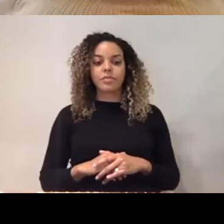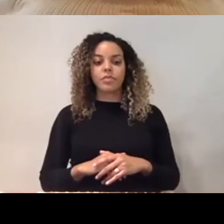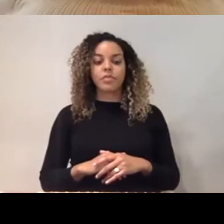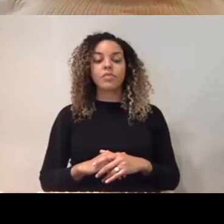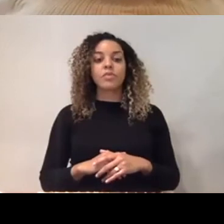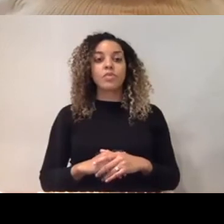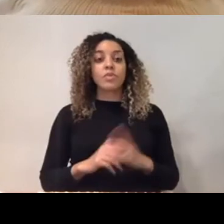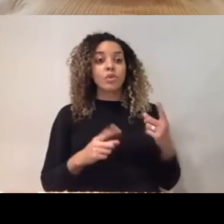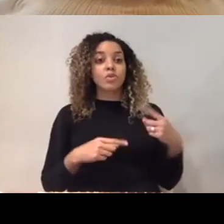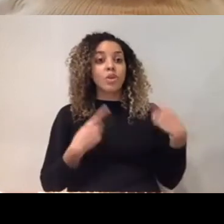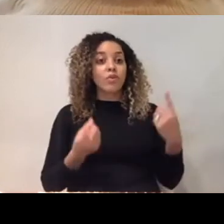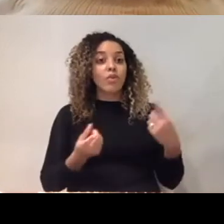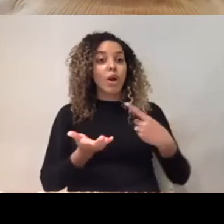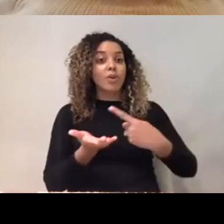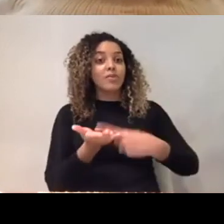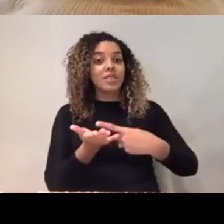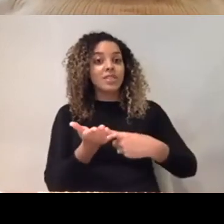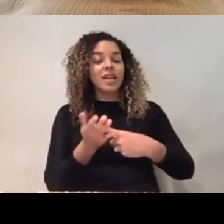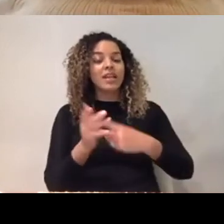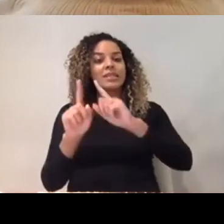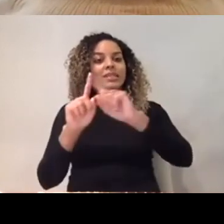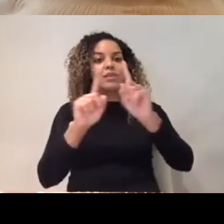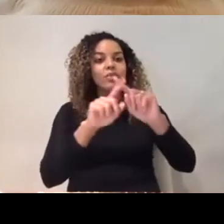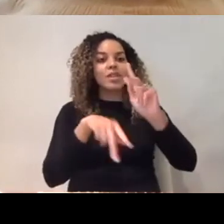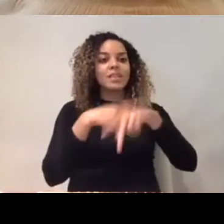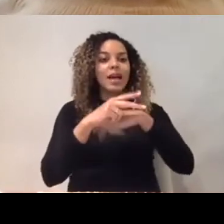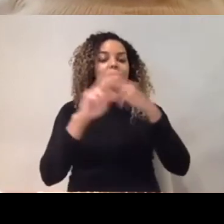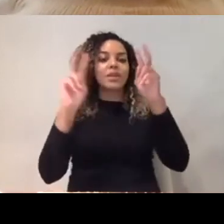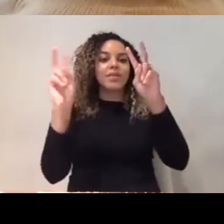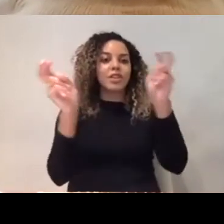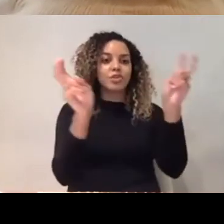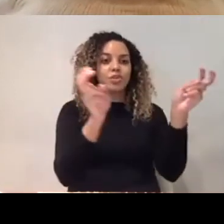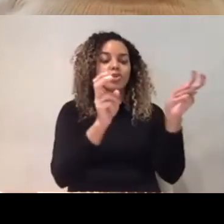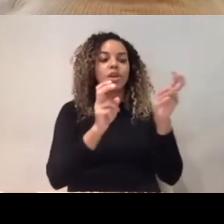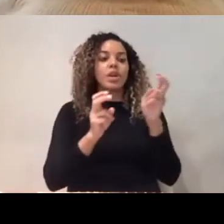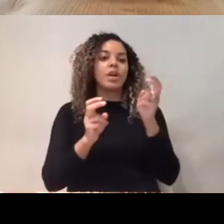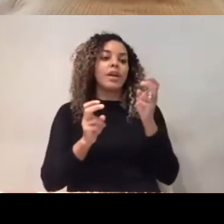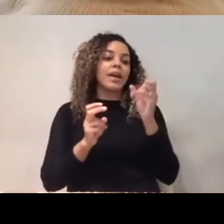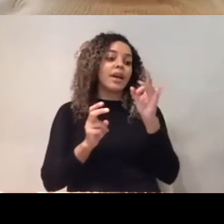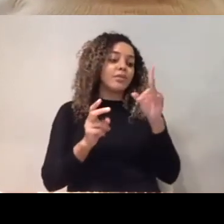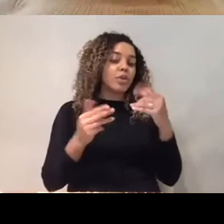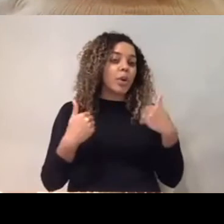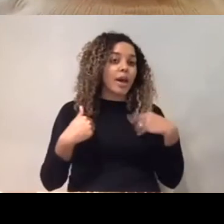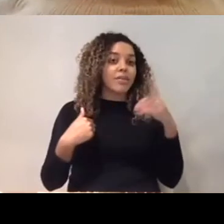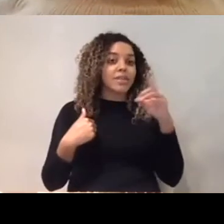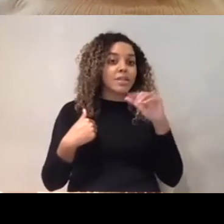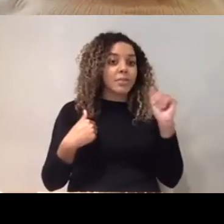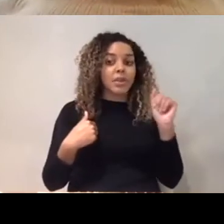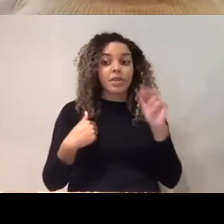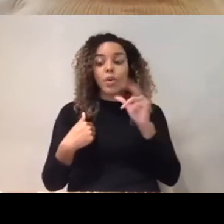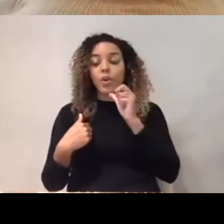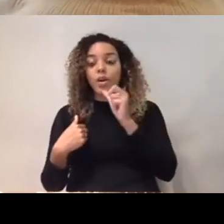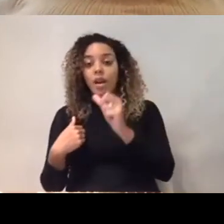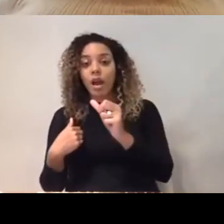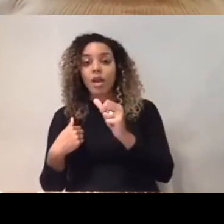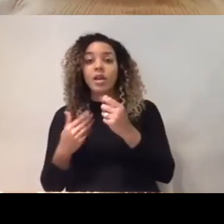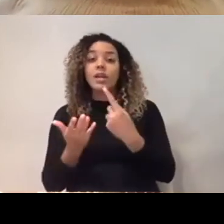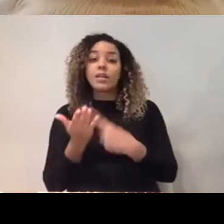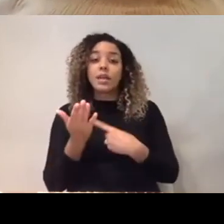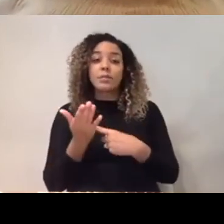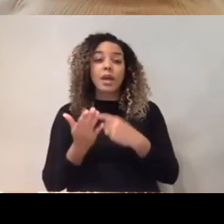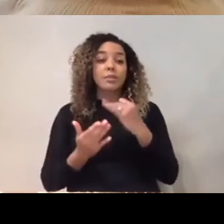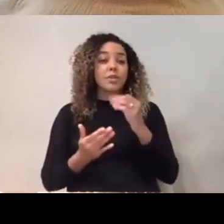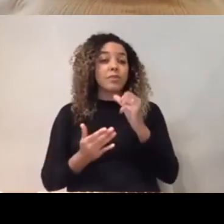of issues, and I think whether you have a disability or not, and sometimes even when you don't and you start covering